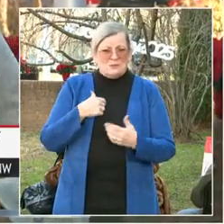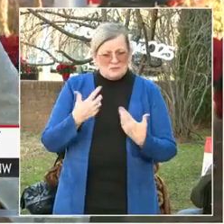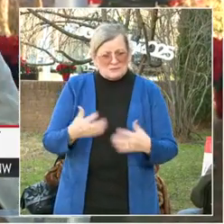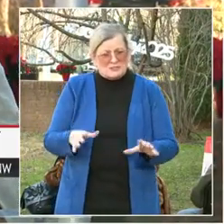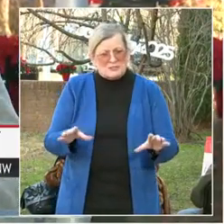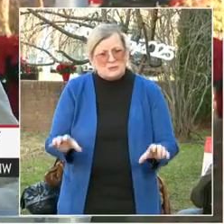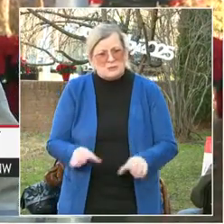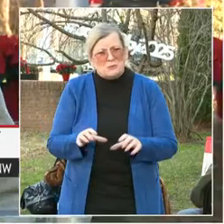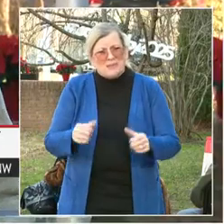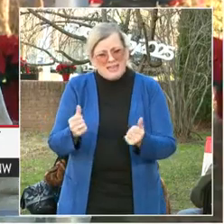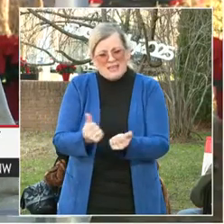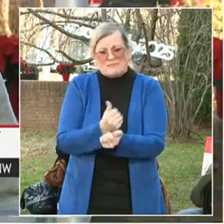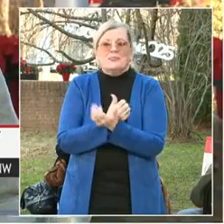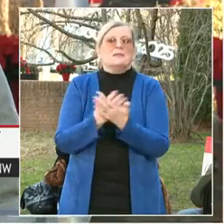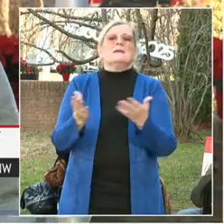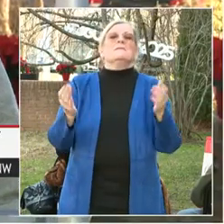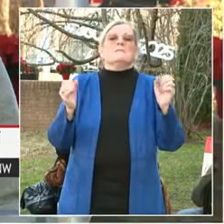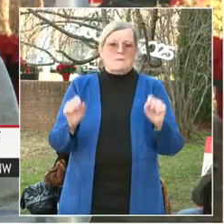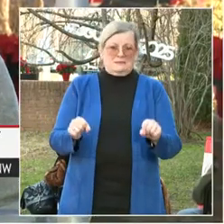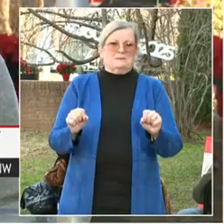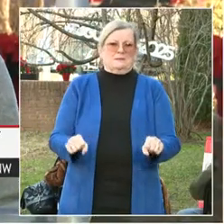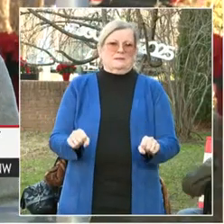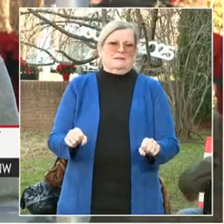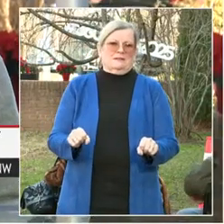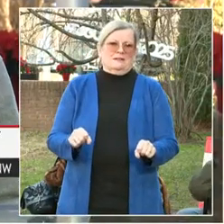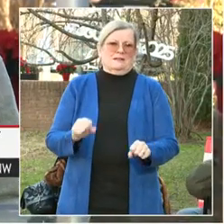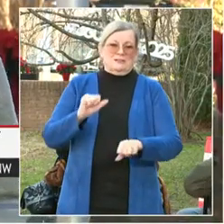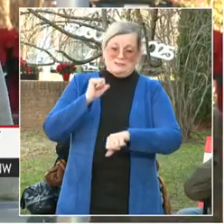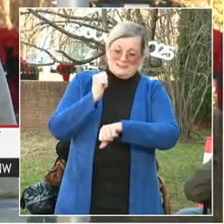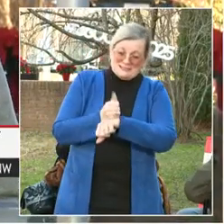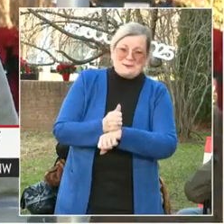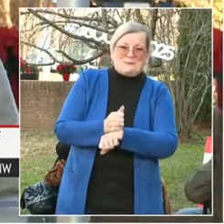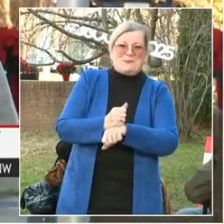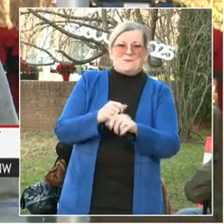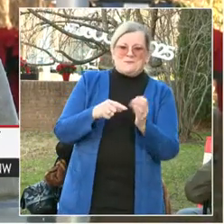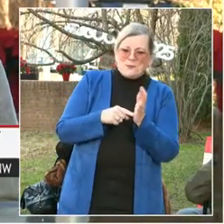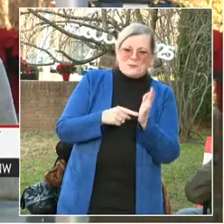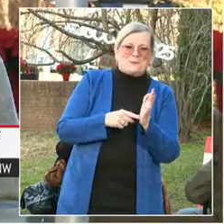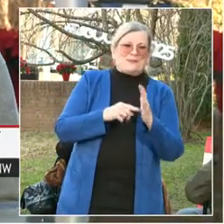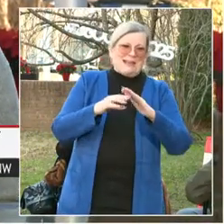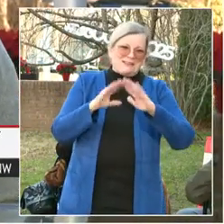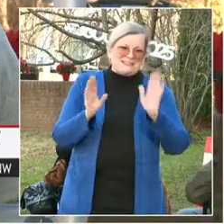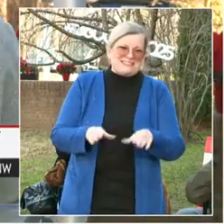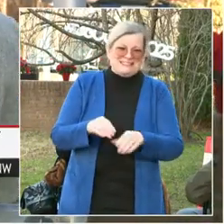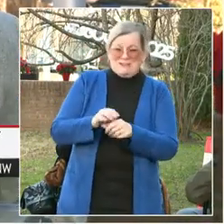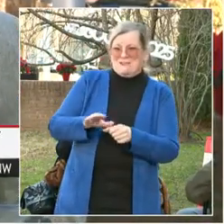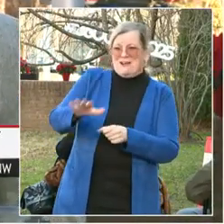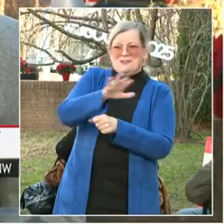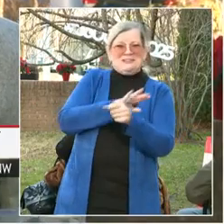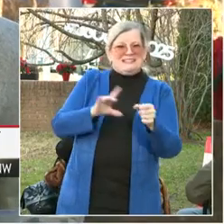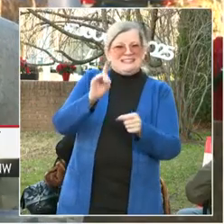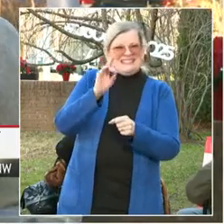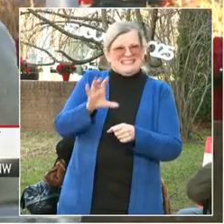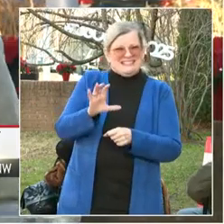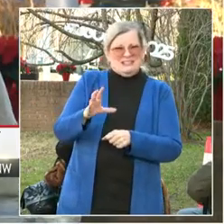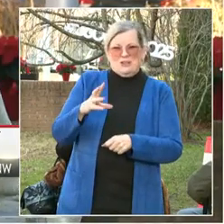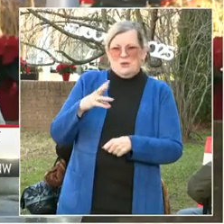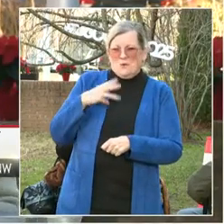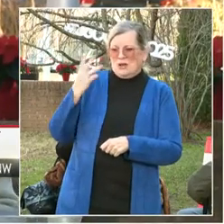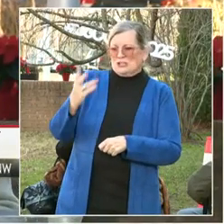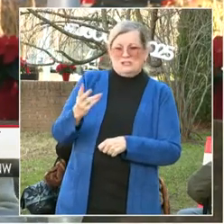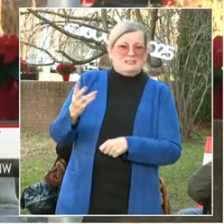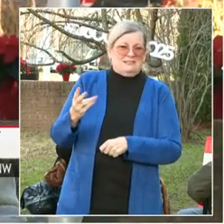humanly possible to create more affordable housing across the district and make sure more Washingtonians participate in